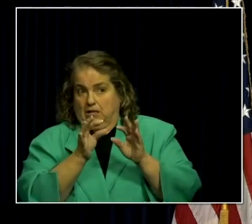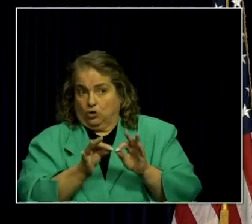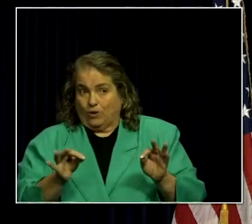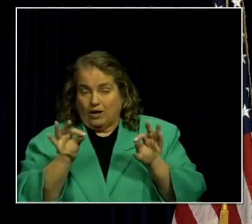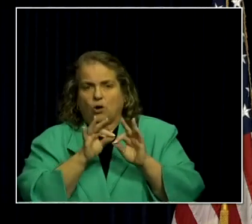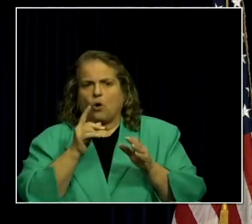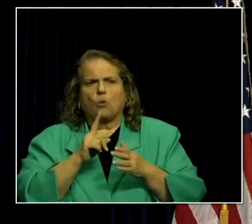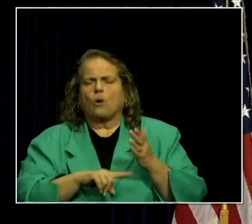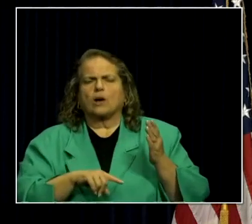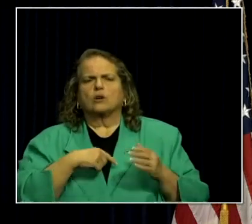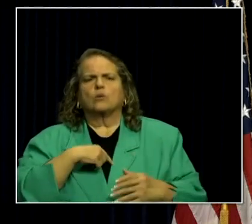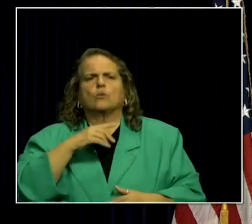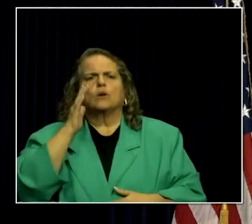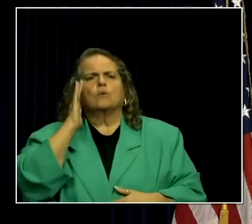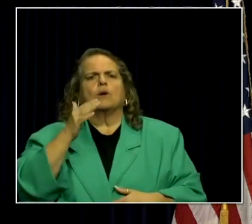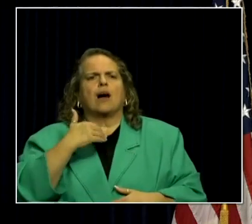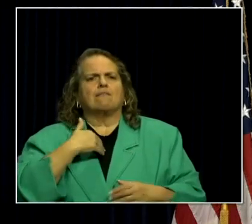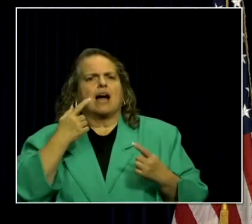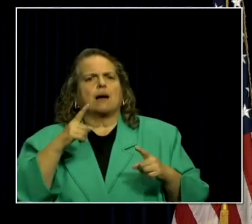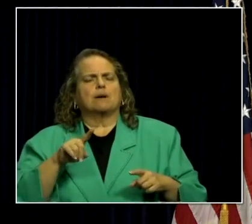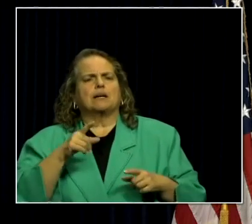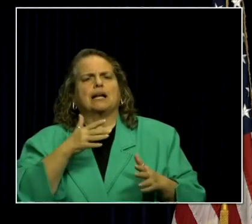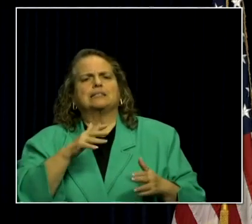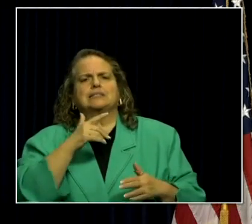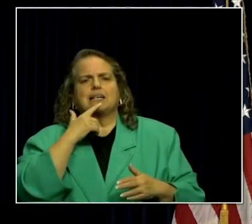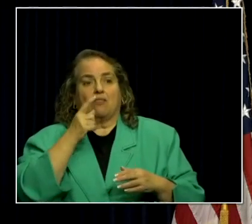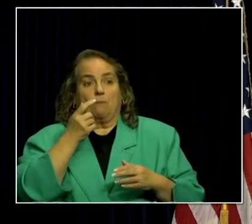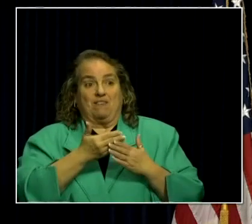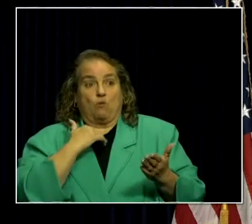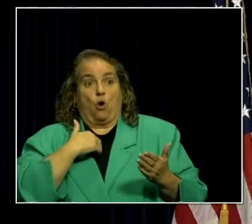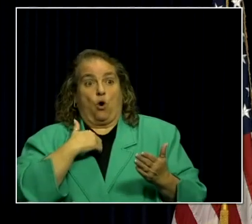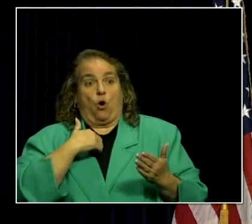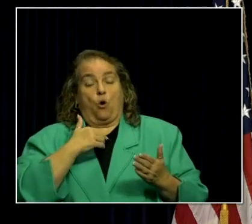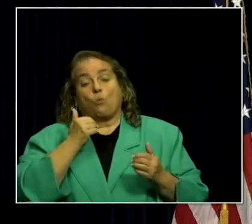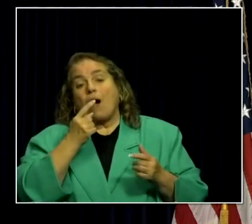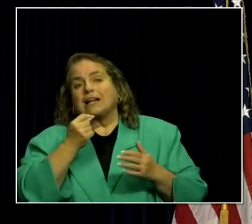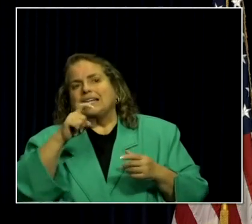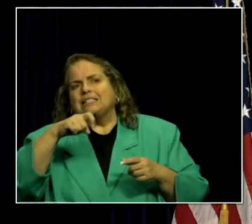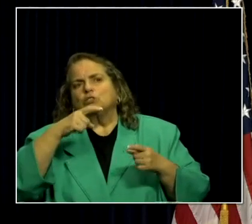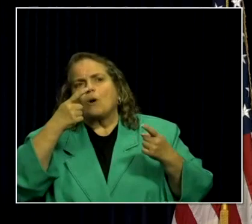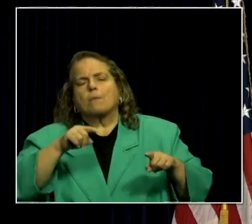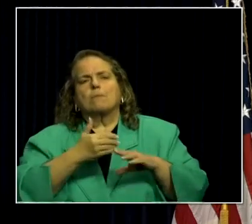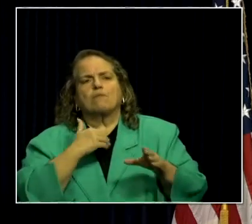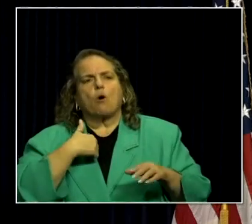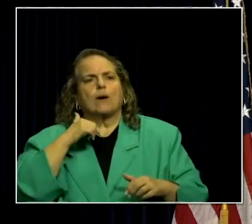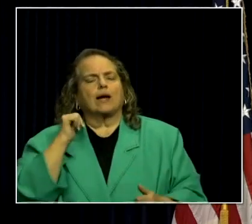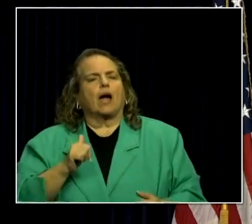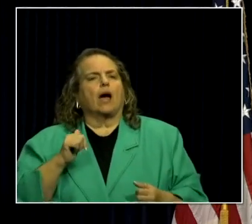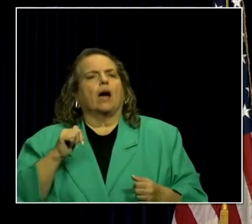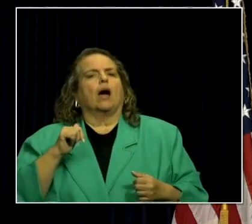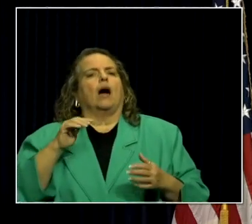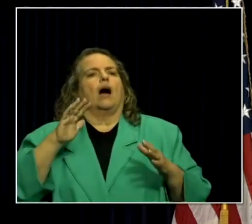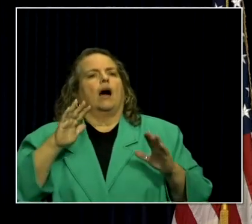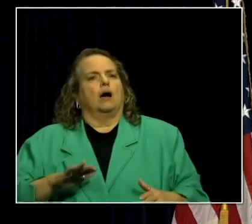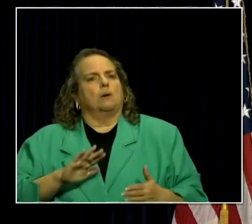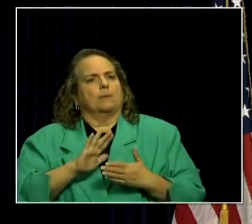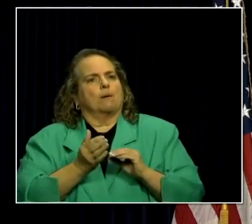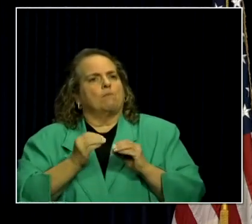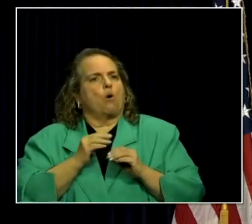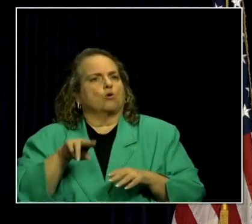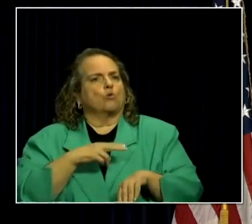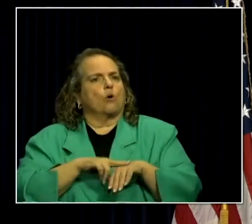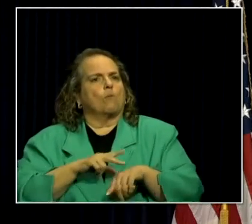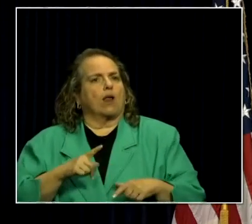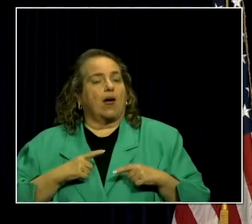What are we looking to happen that would say we can start to ease back some of the restrictions and head back to normal life? So the next